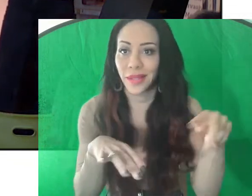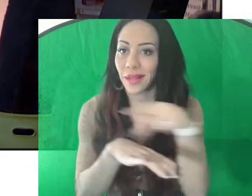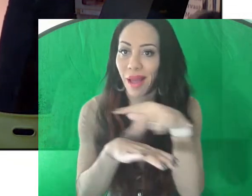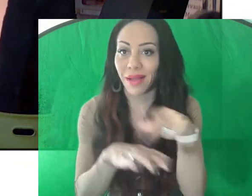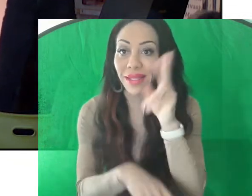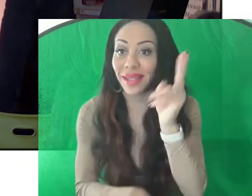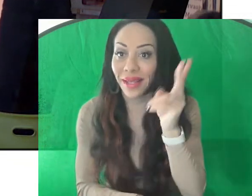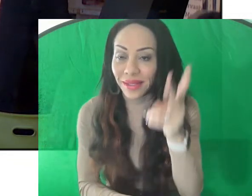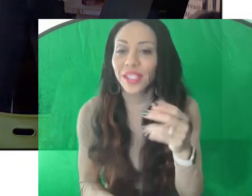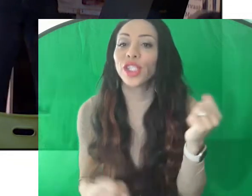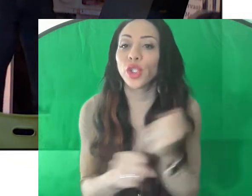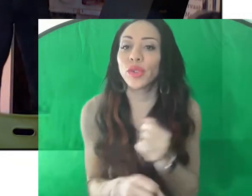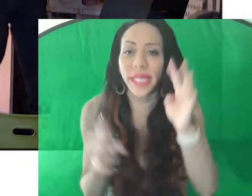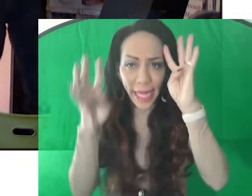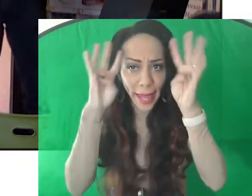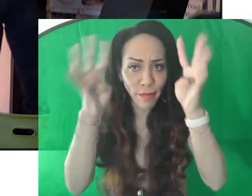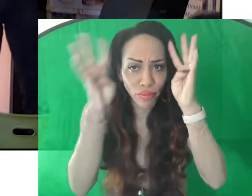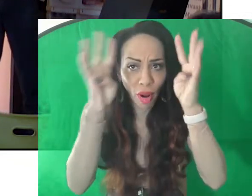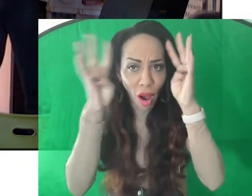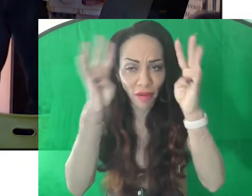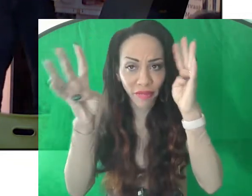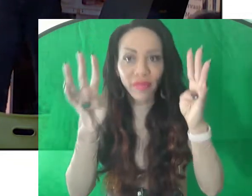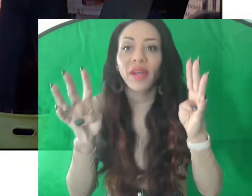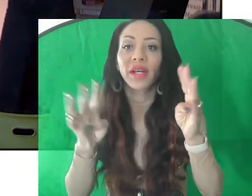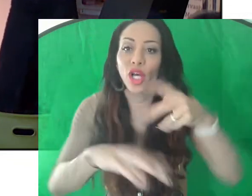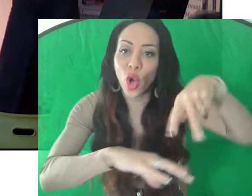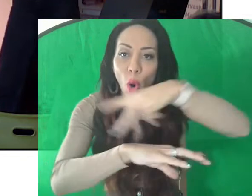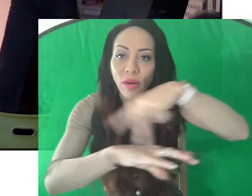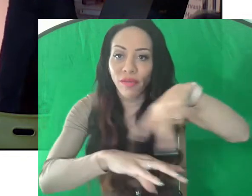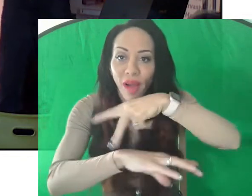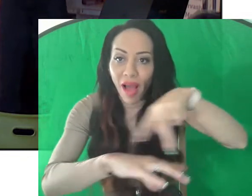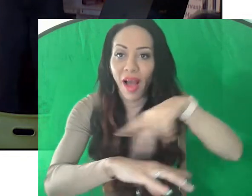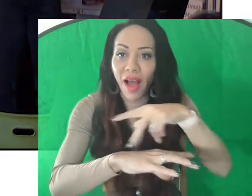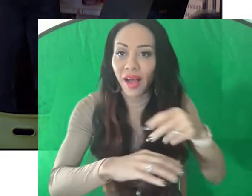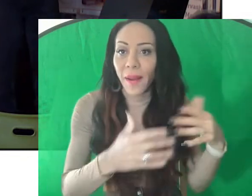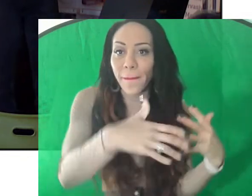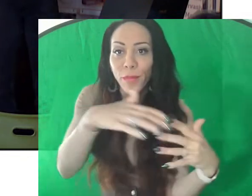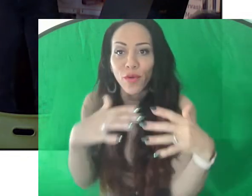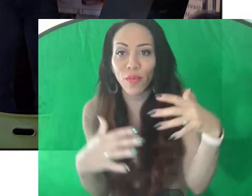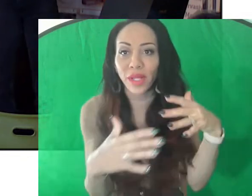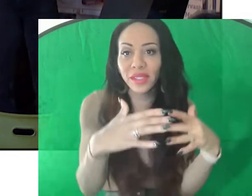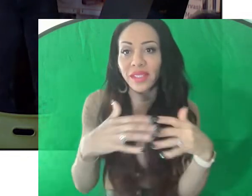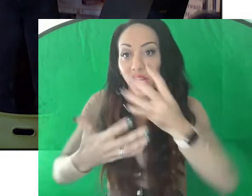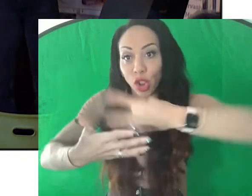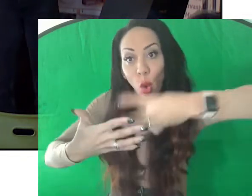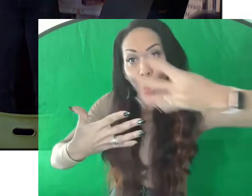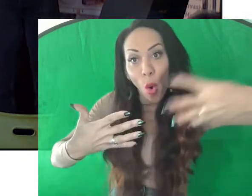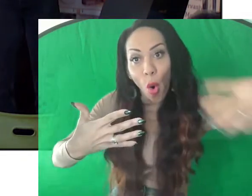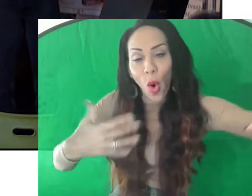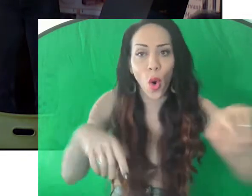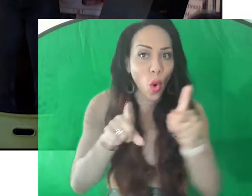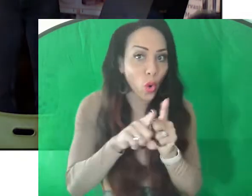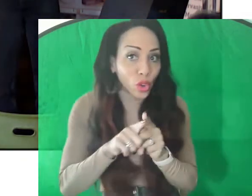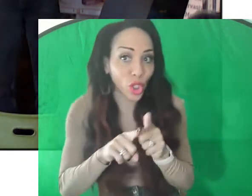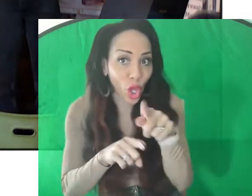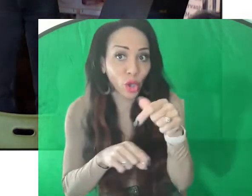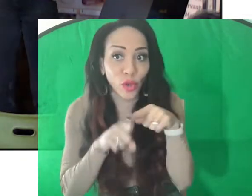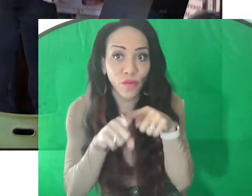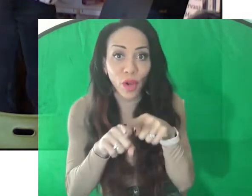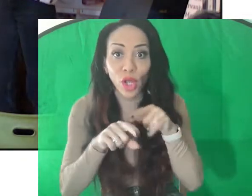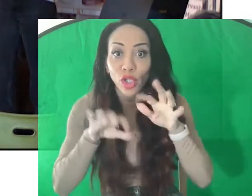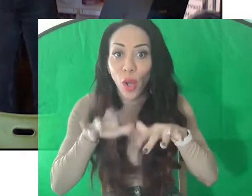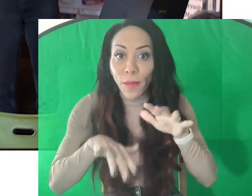a improvised choreographic score. And you've been amazing computers because you have applied selection, which is also